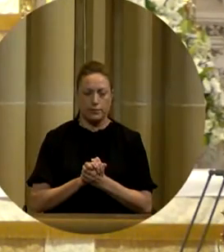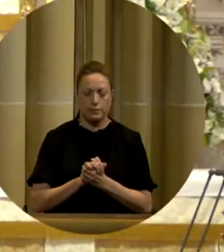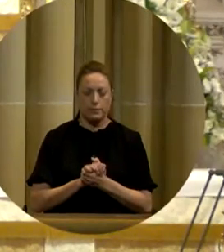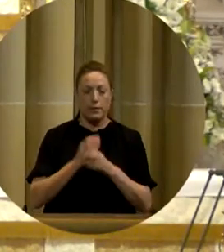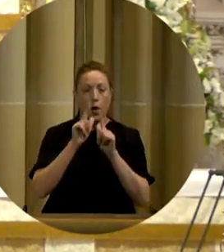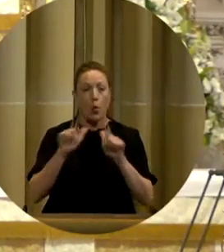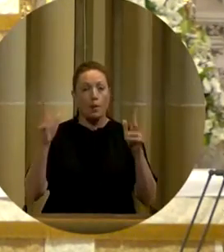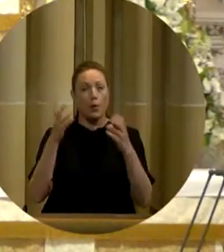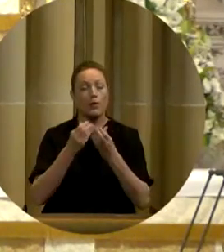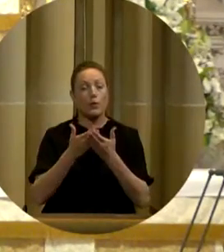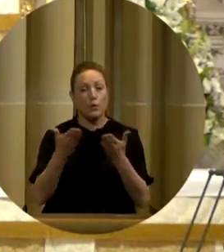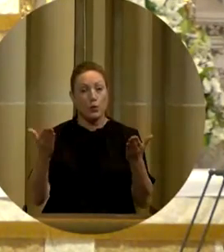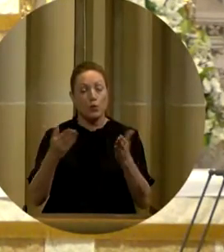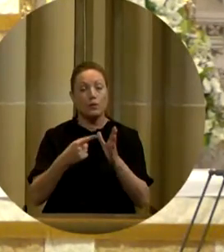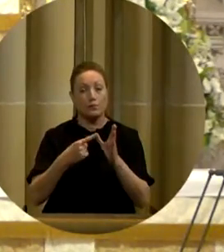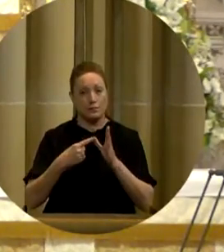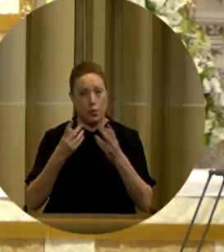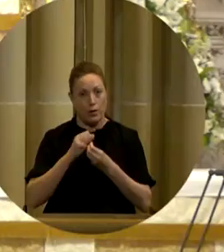The Lord be with you.